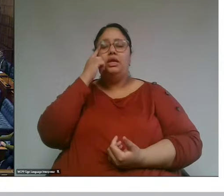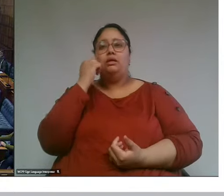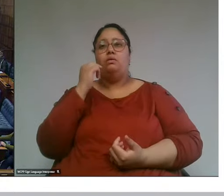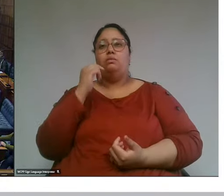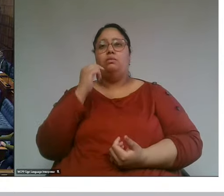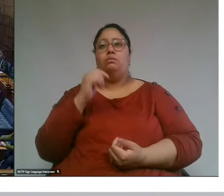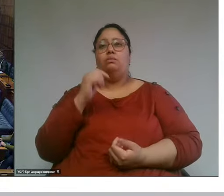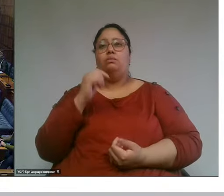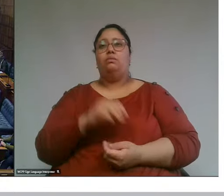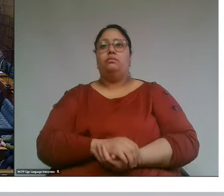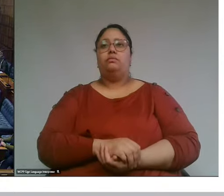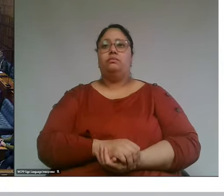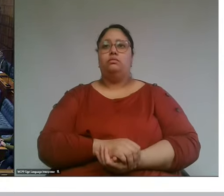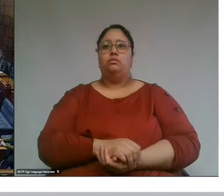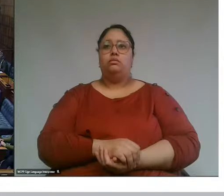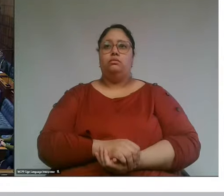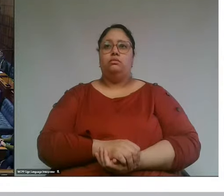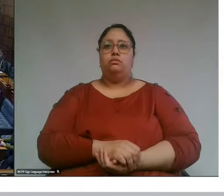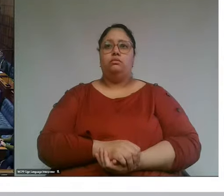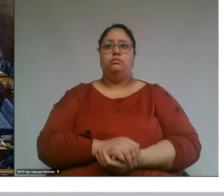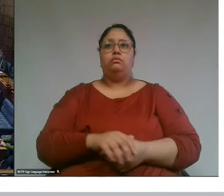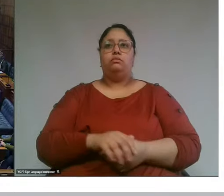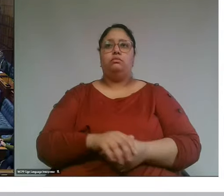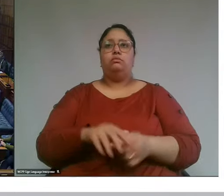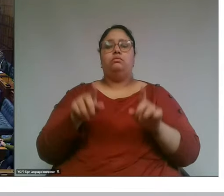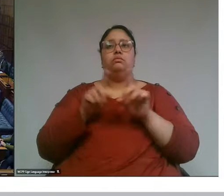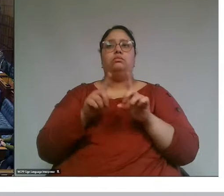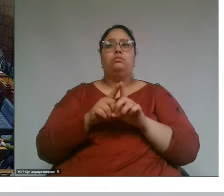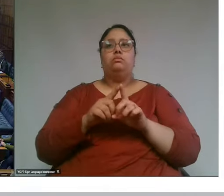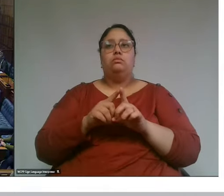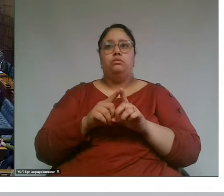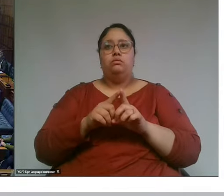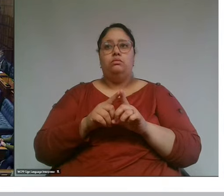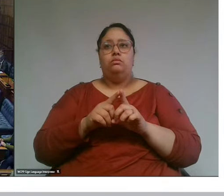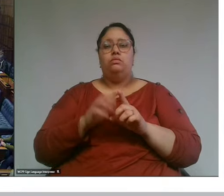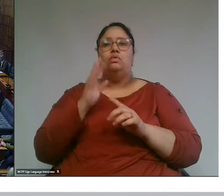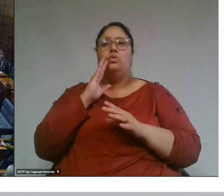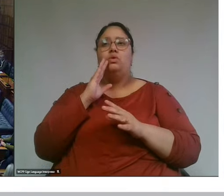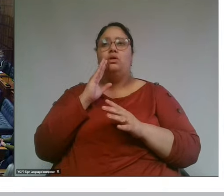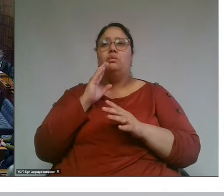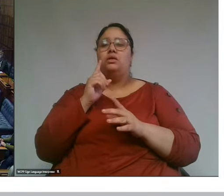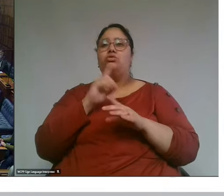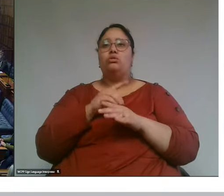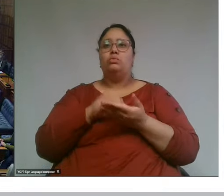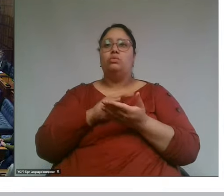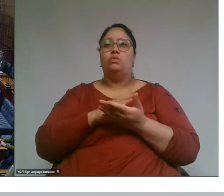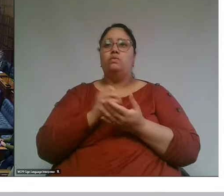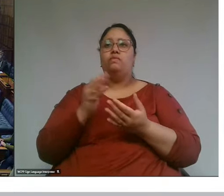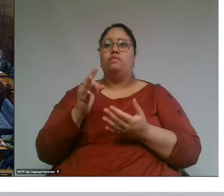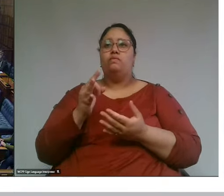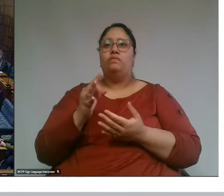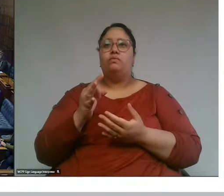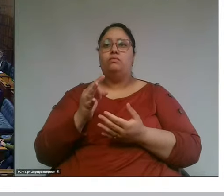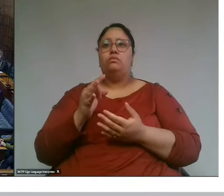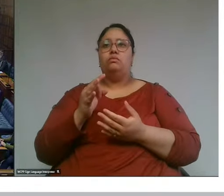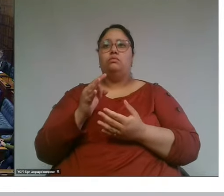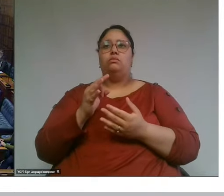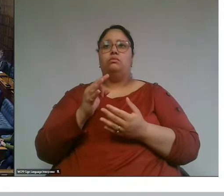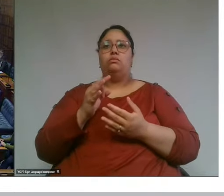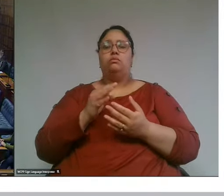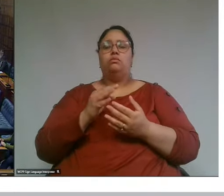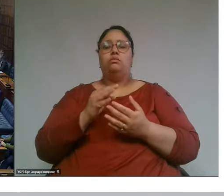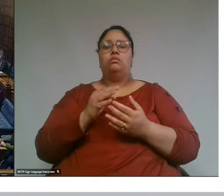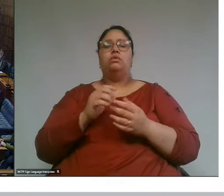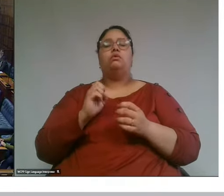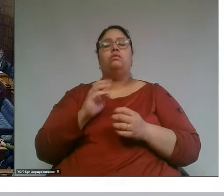talk about which is backed by evidence that Western cap has got clean Audits and these clean audits must really Propel the Western